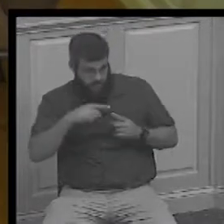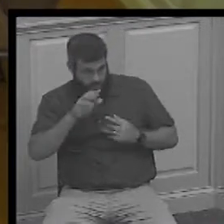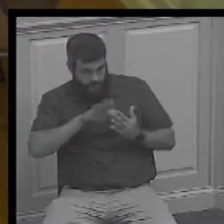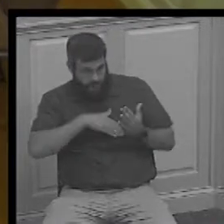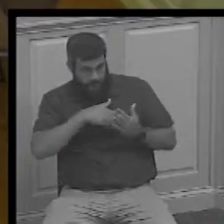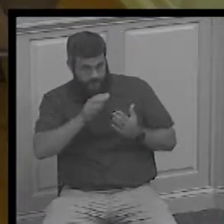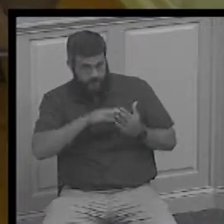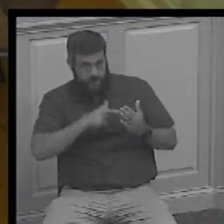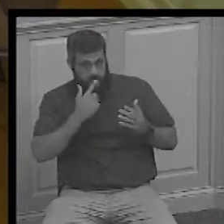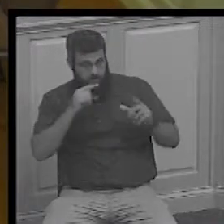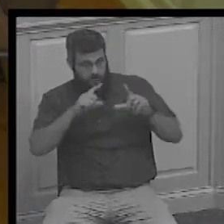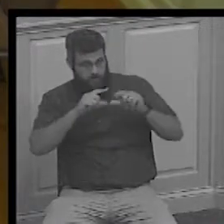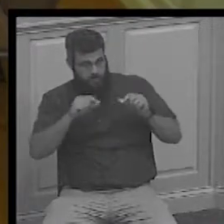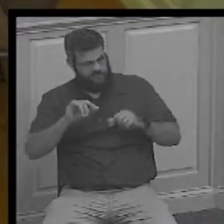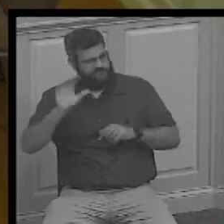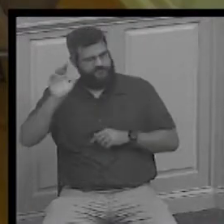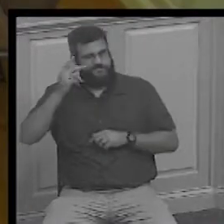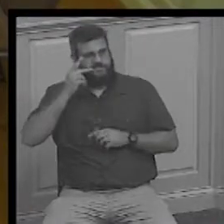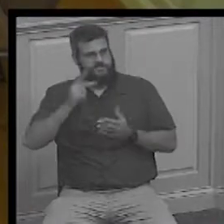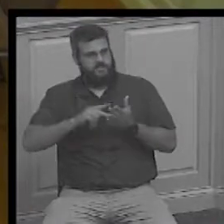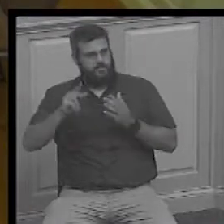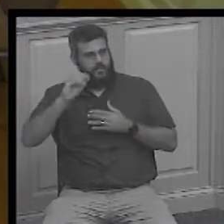a Secretary of Interior standard.